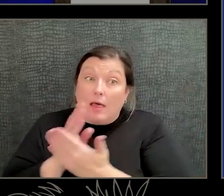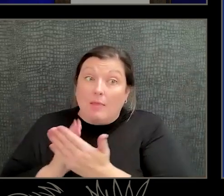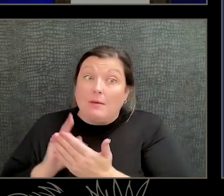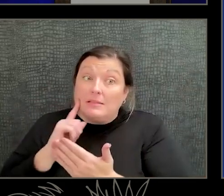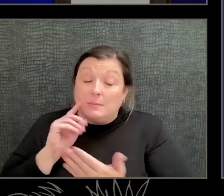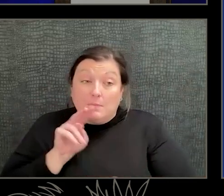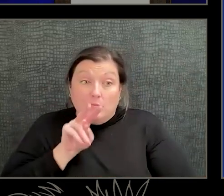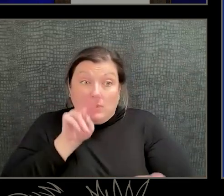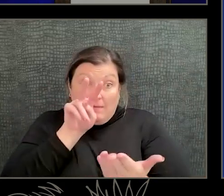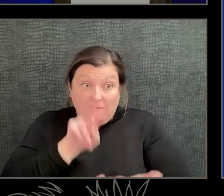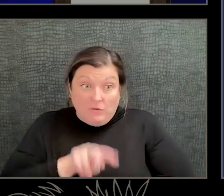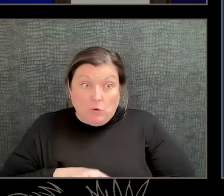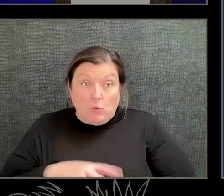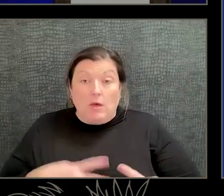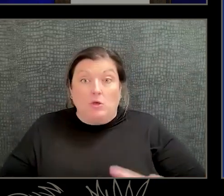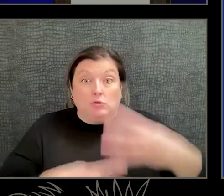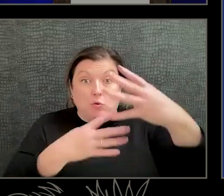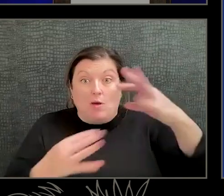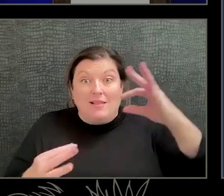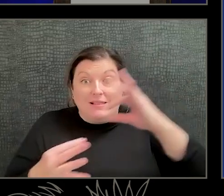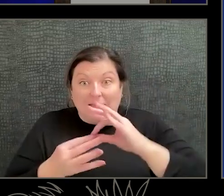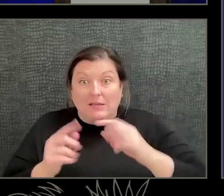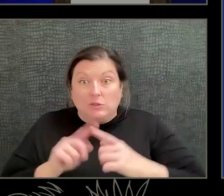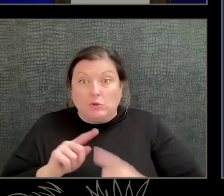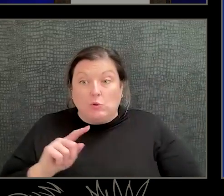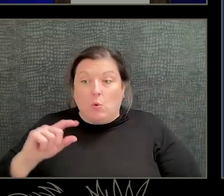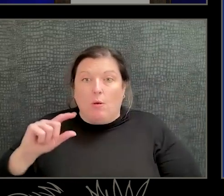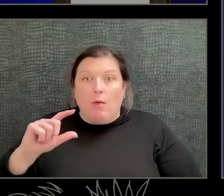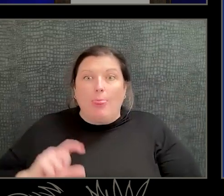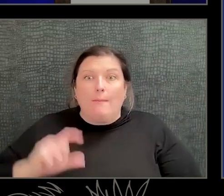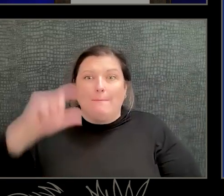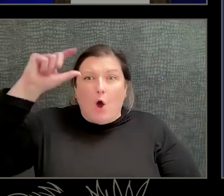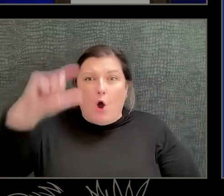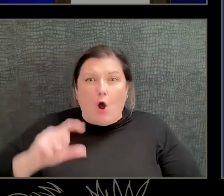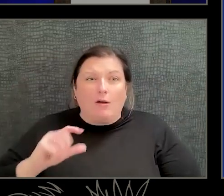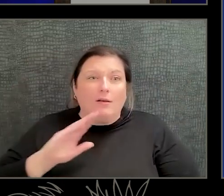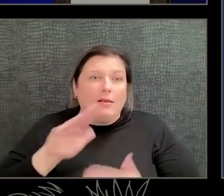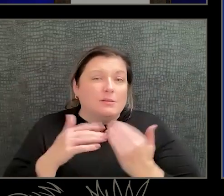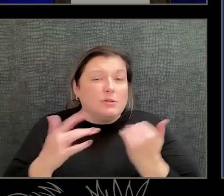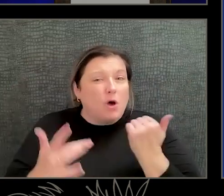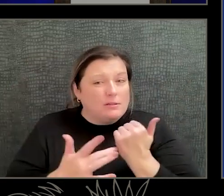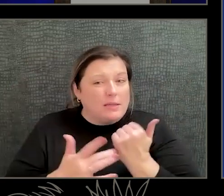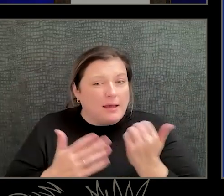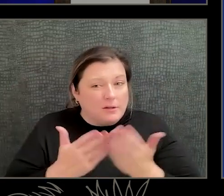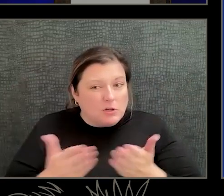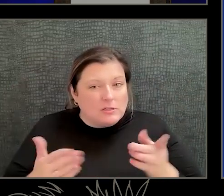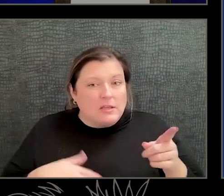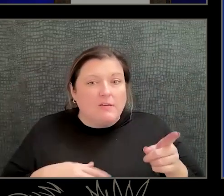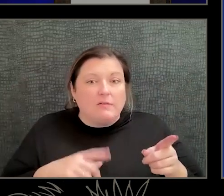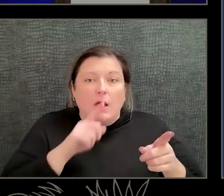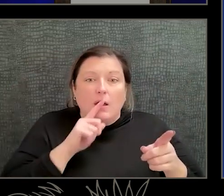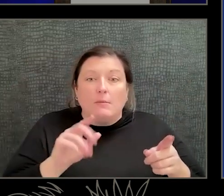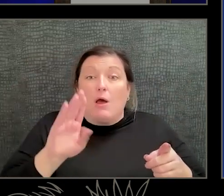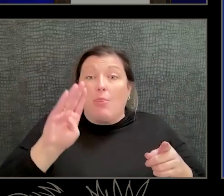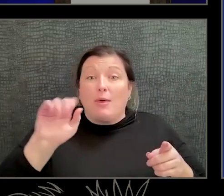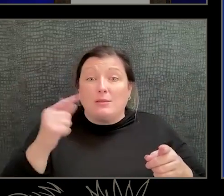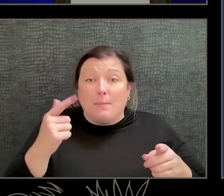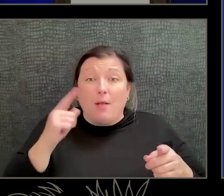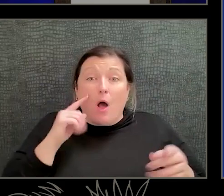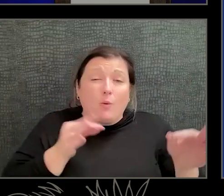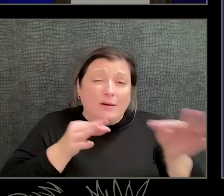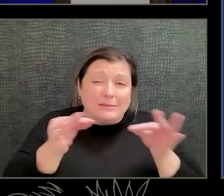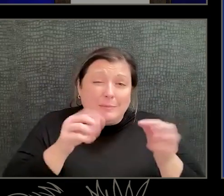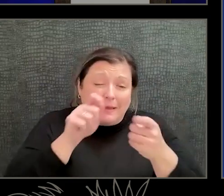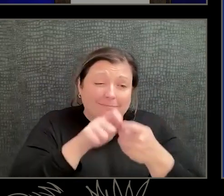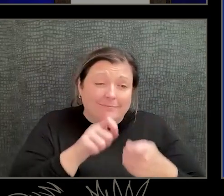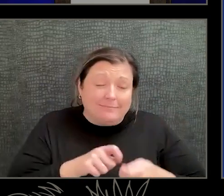the scroll timeline links the animation to the scroll bar. This is all technical stuff. I'm sure there's a blog post somewhere that explains it. That's not my job. I'm just here to tell you